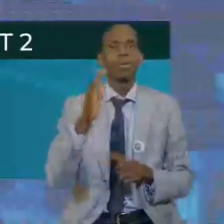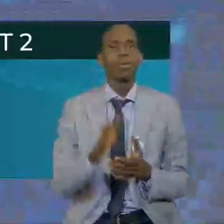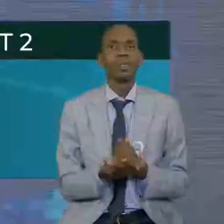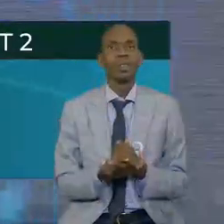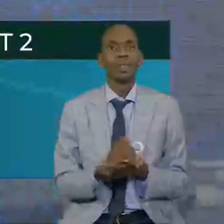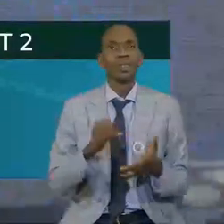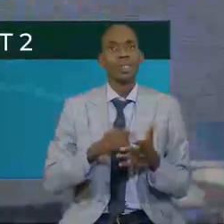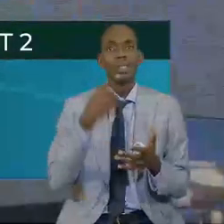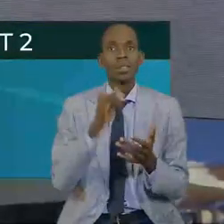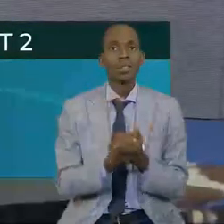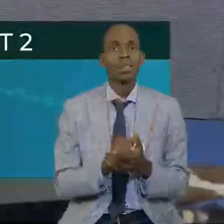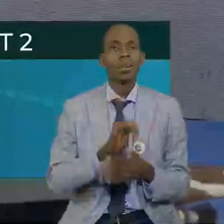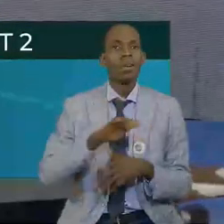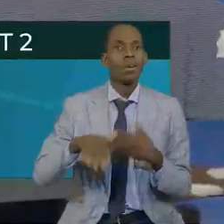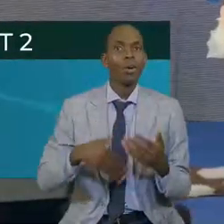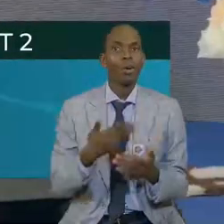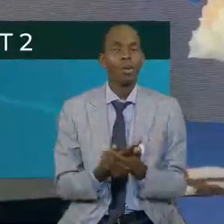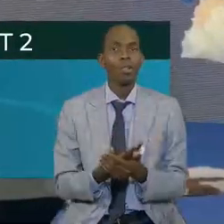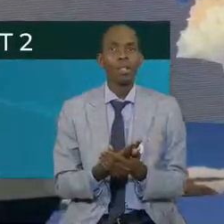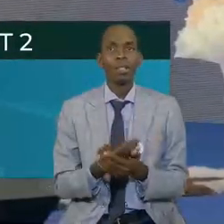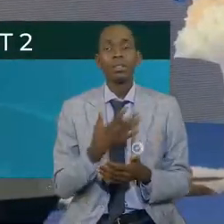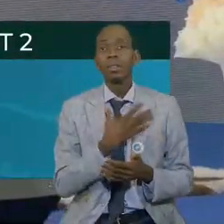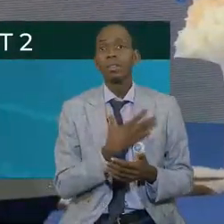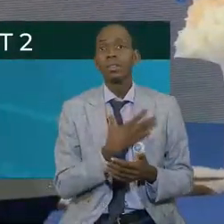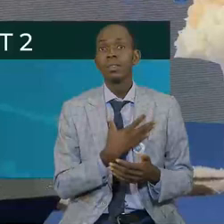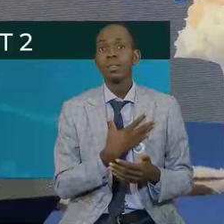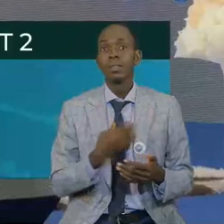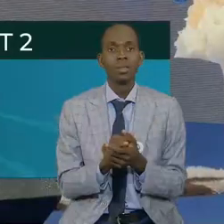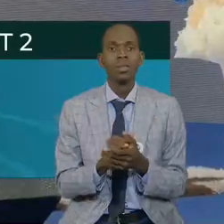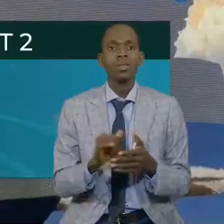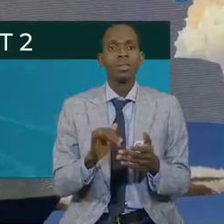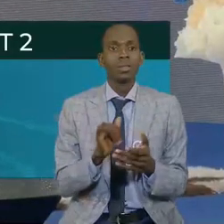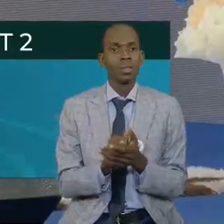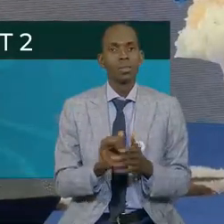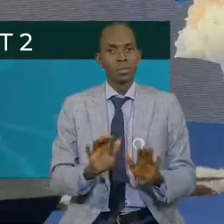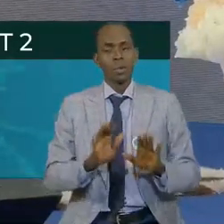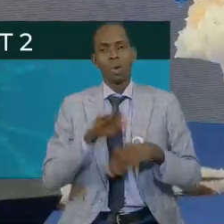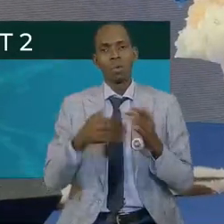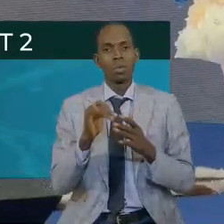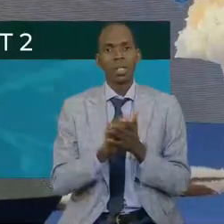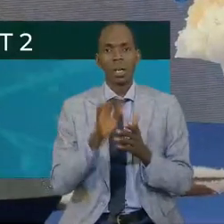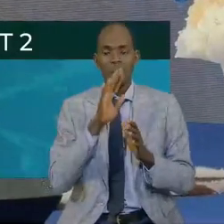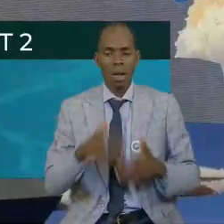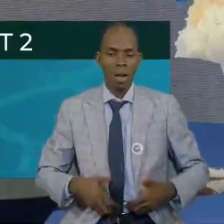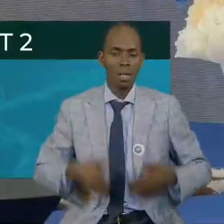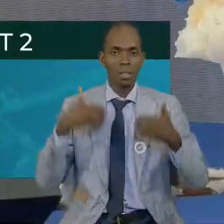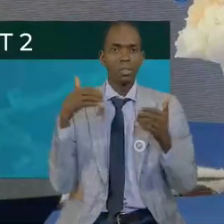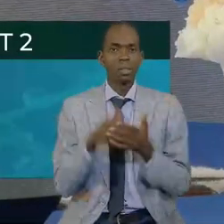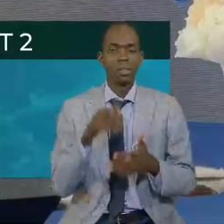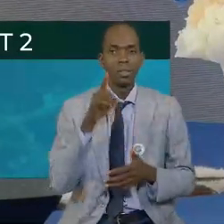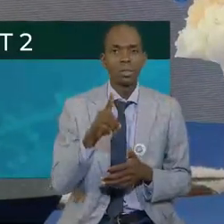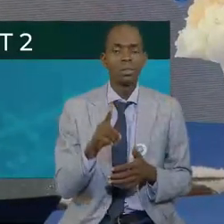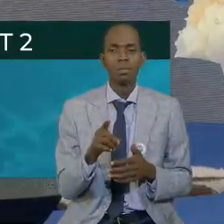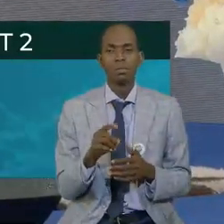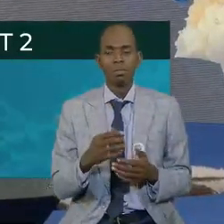all they that were incensed against thee, furious against thee, angry against thee, and